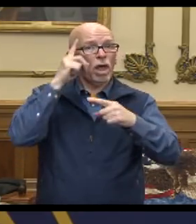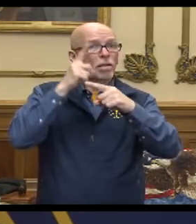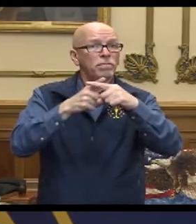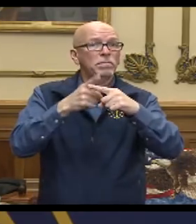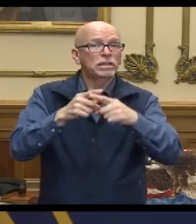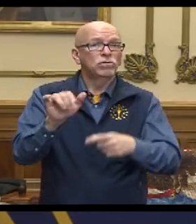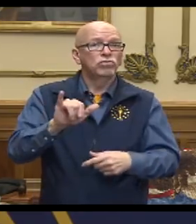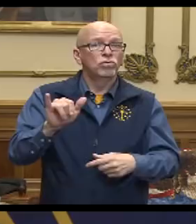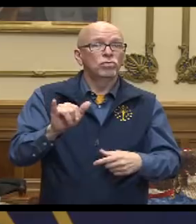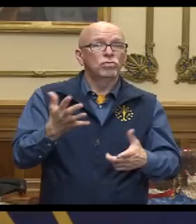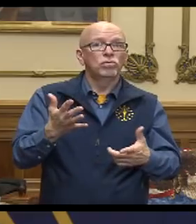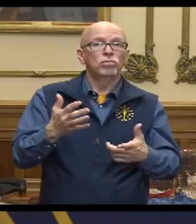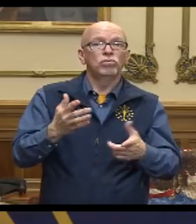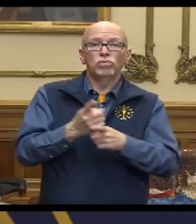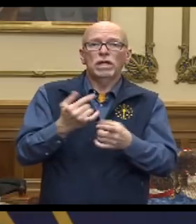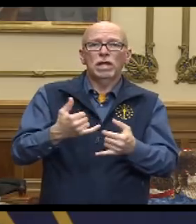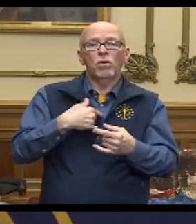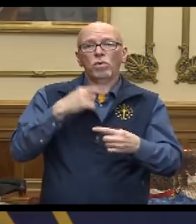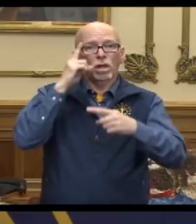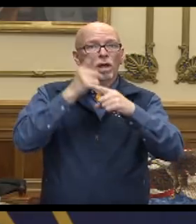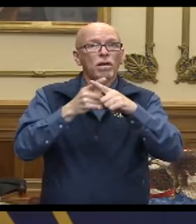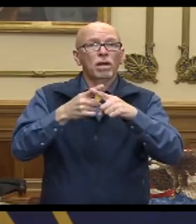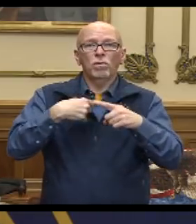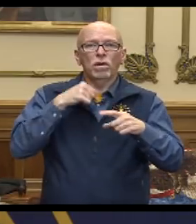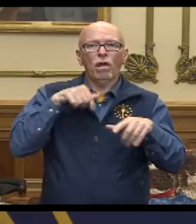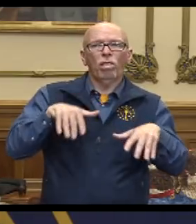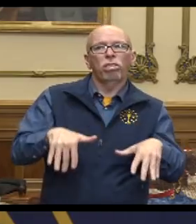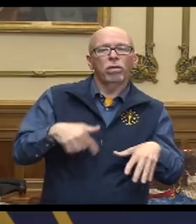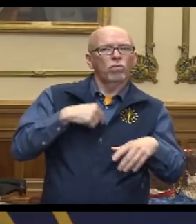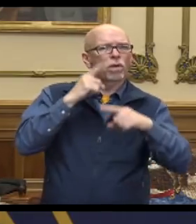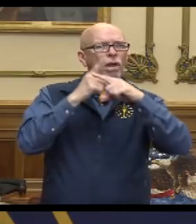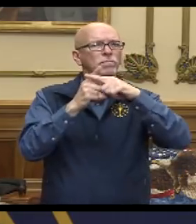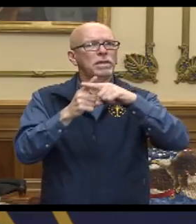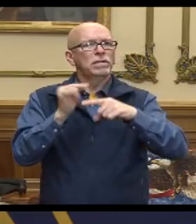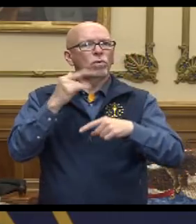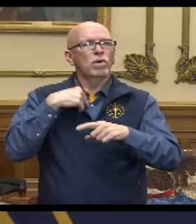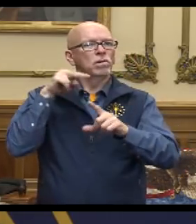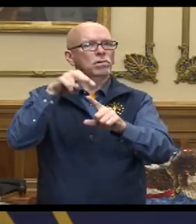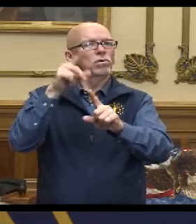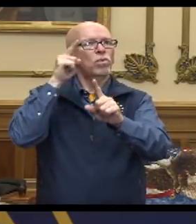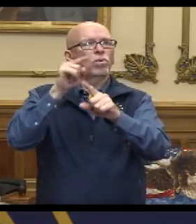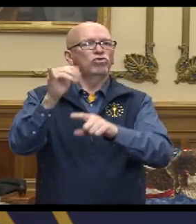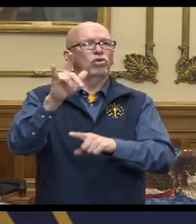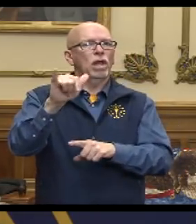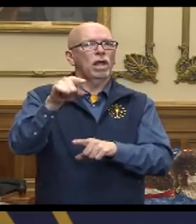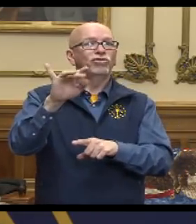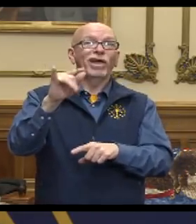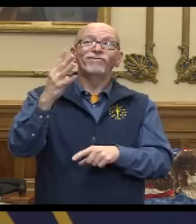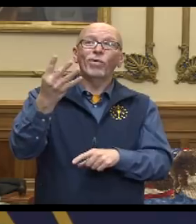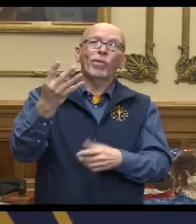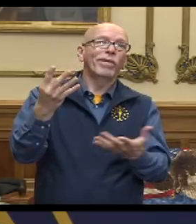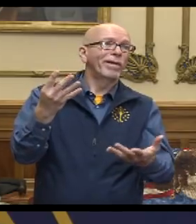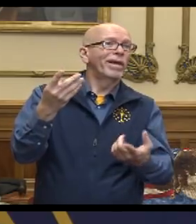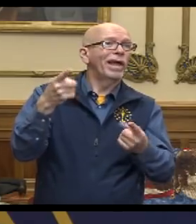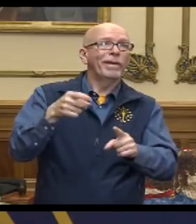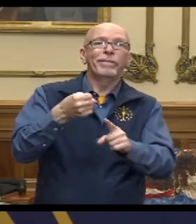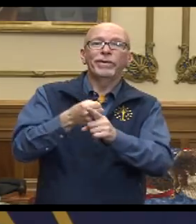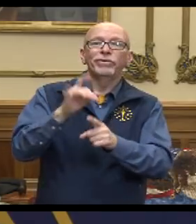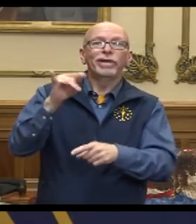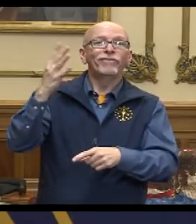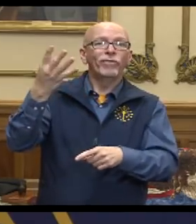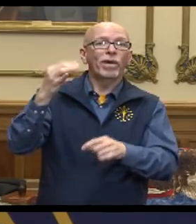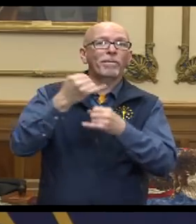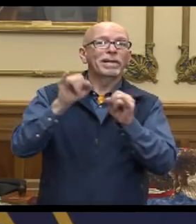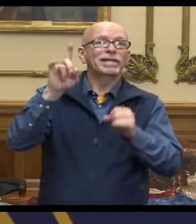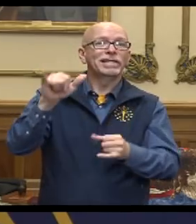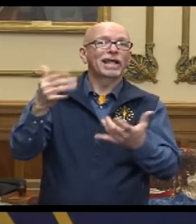are right now looking forward. And so that's why we went out to July. That's July 4th, yes, happens to be Independence Day, and it'll probably feel